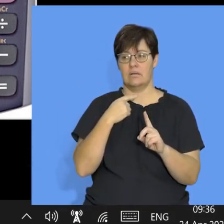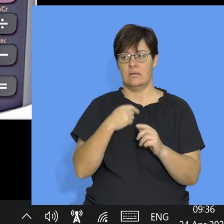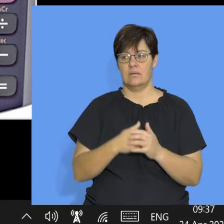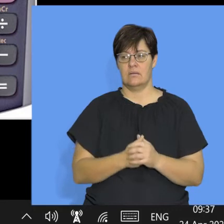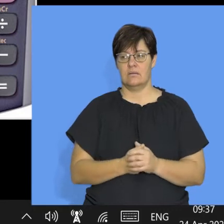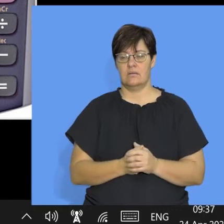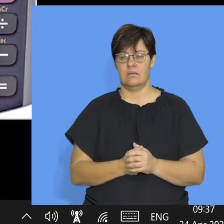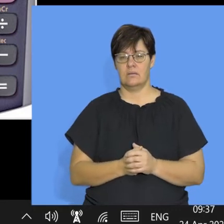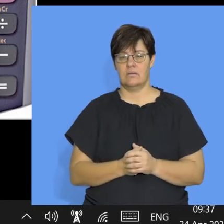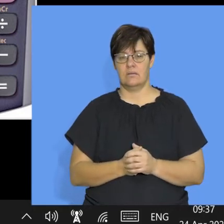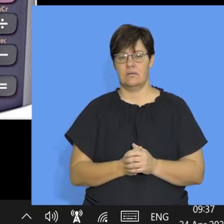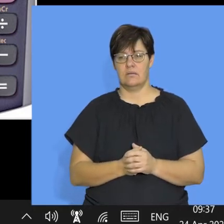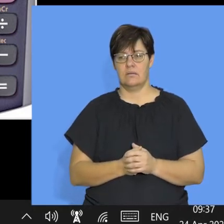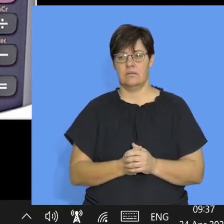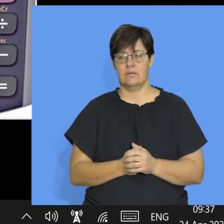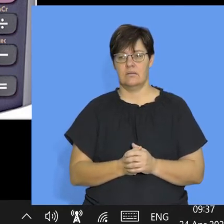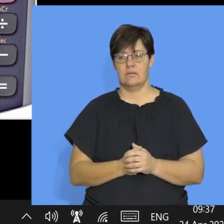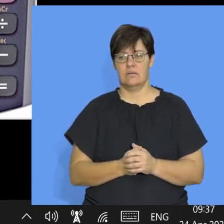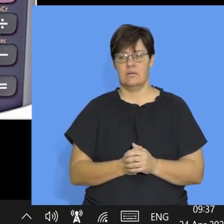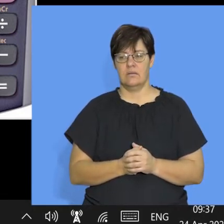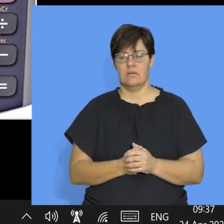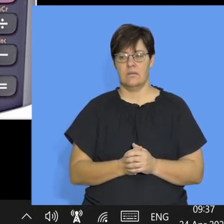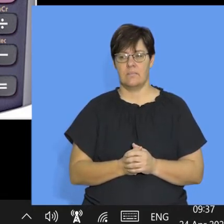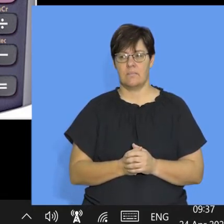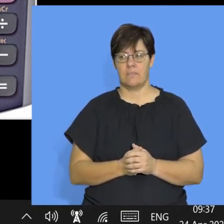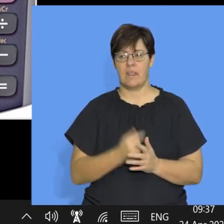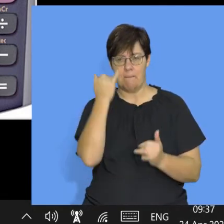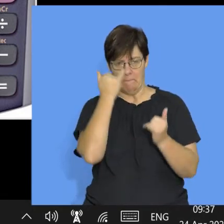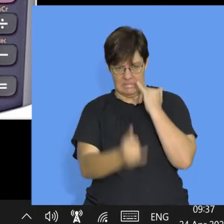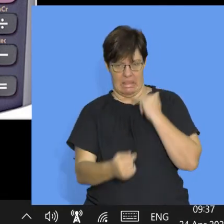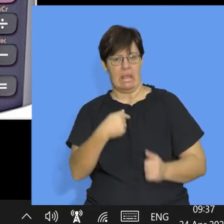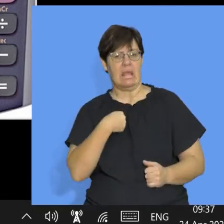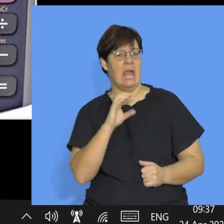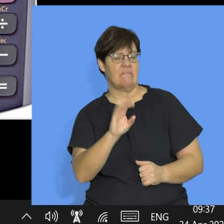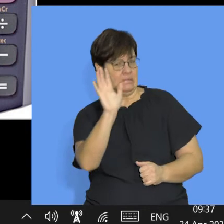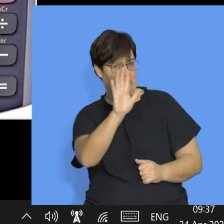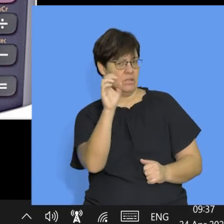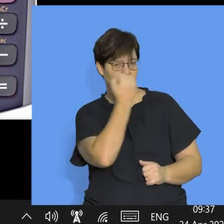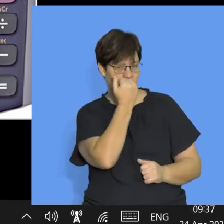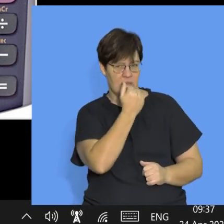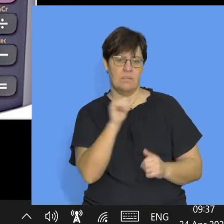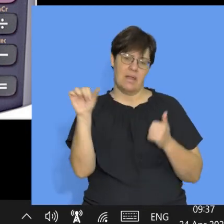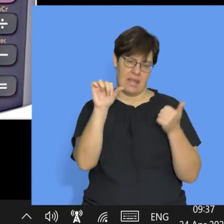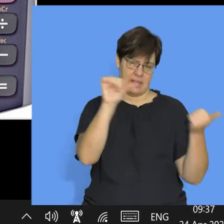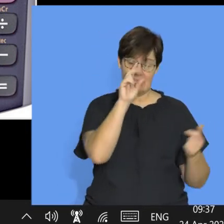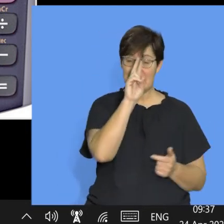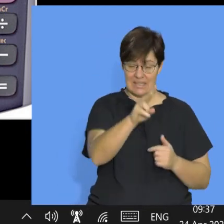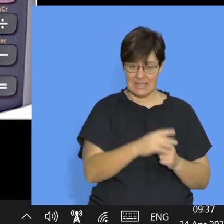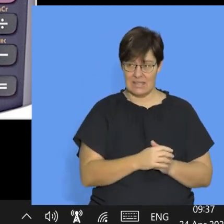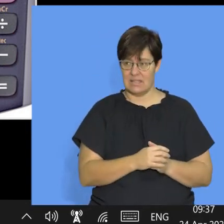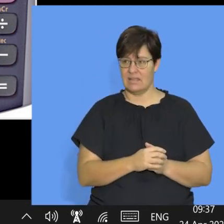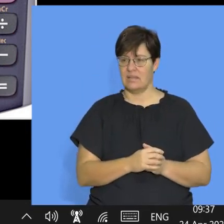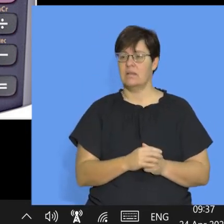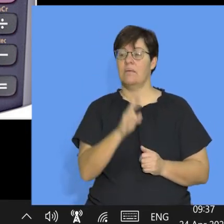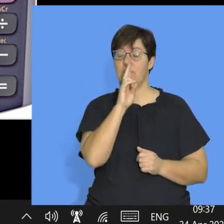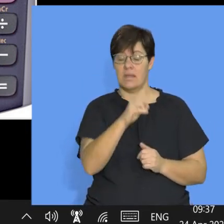to all the materials that you had available on hand. Sorry, there's an error in my calculation. Let's go back. Let's cancel it. Can you see? Watch my